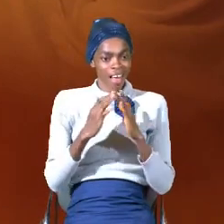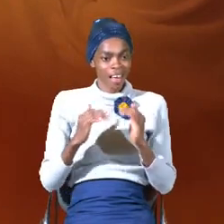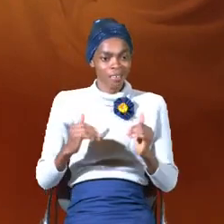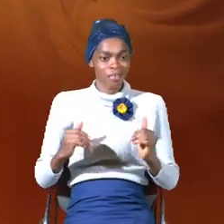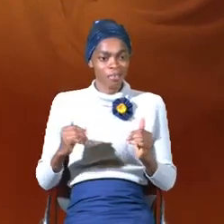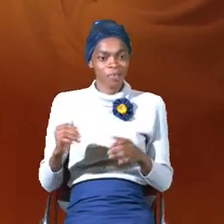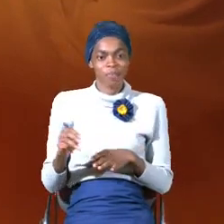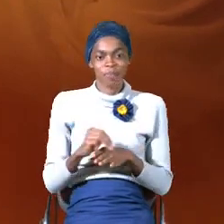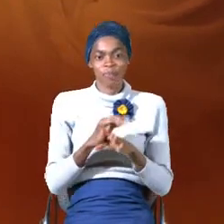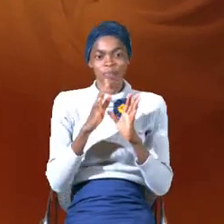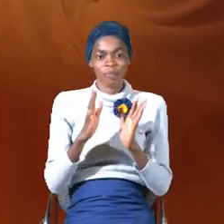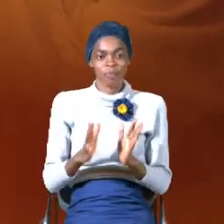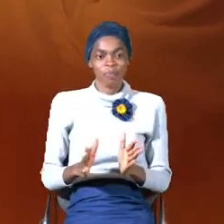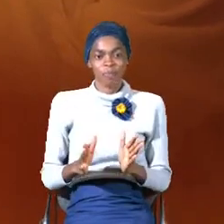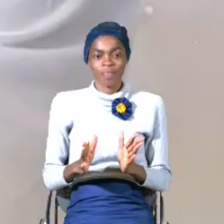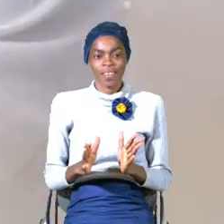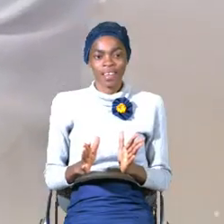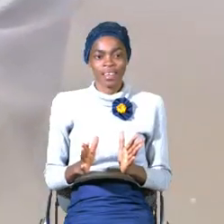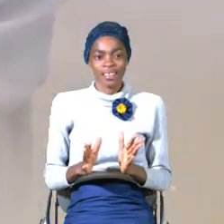Minister